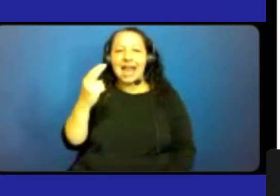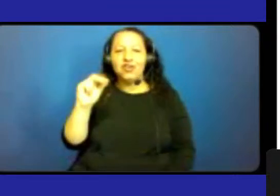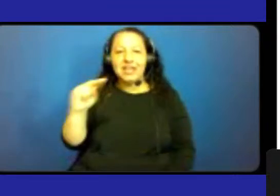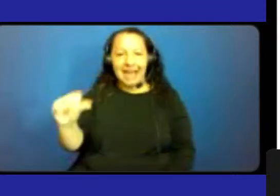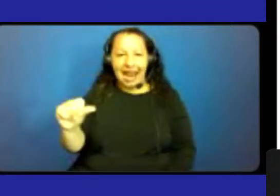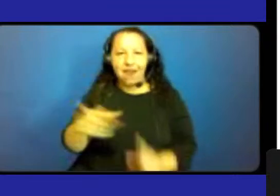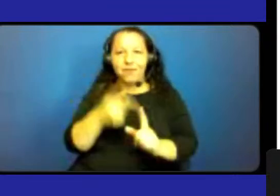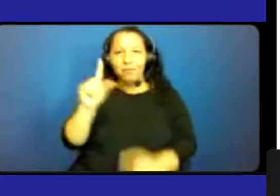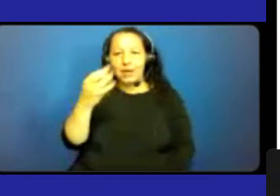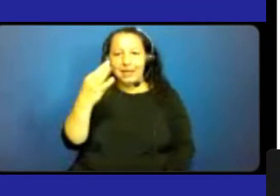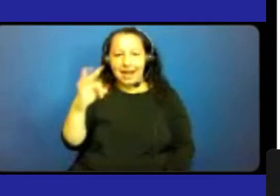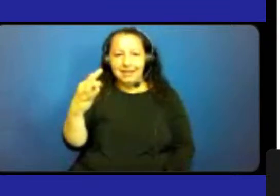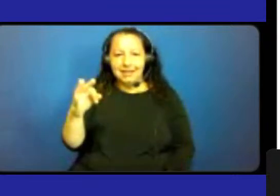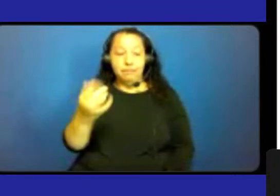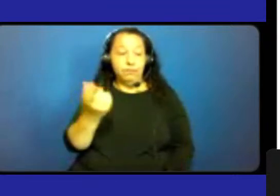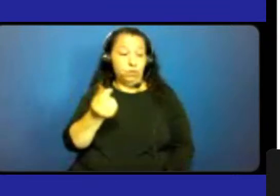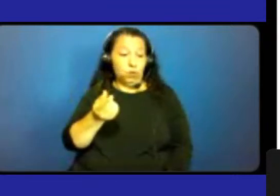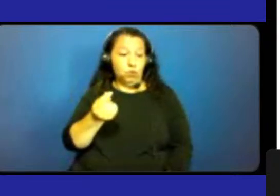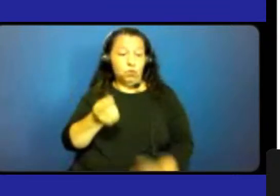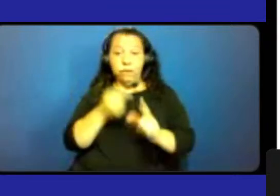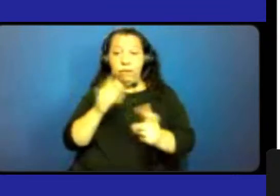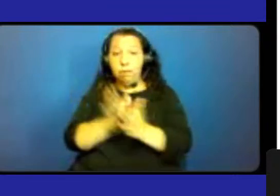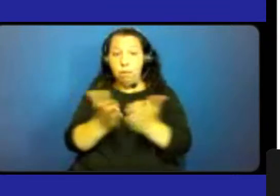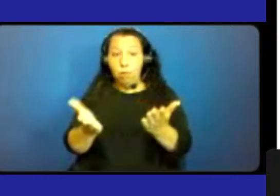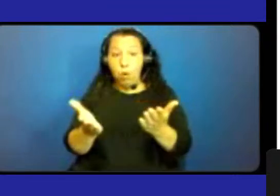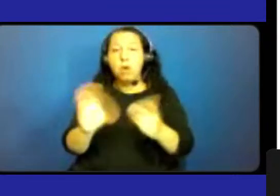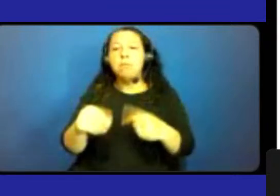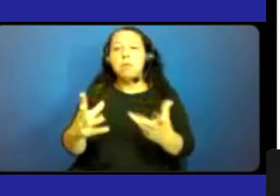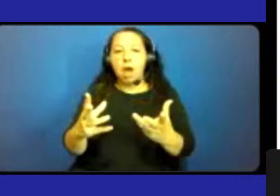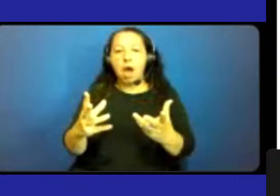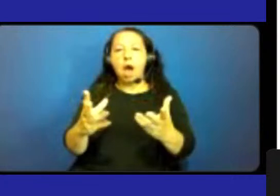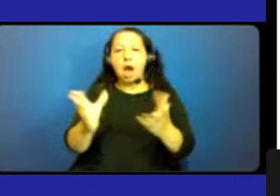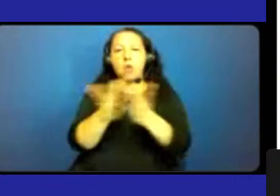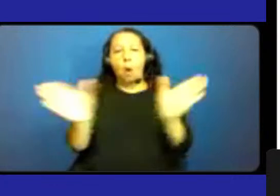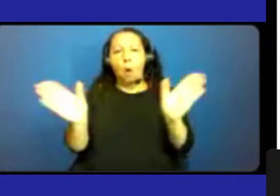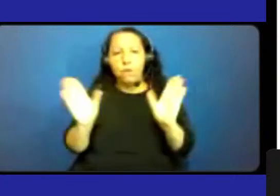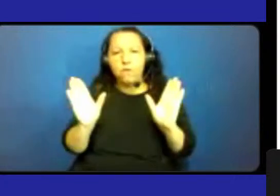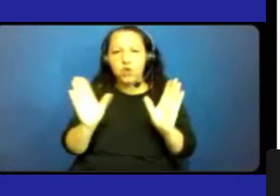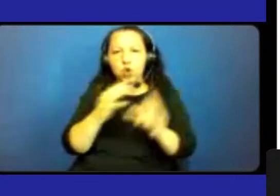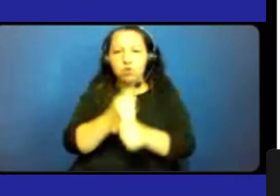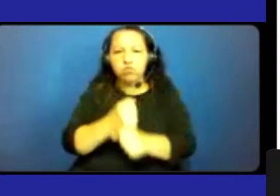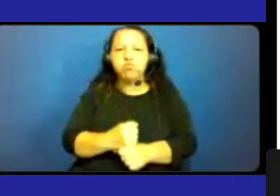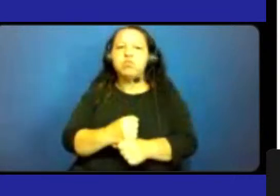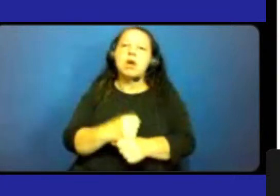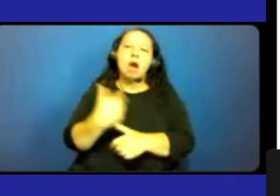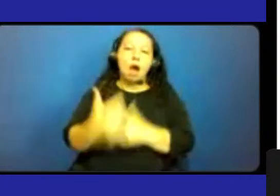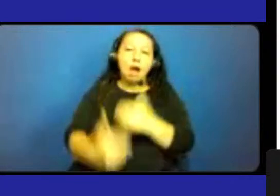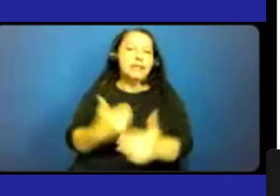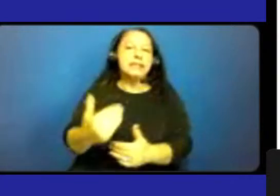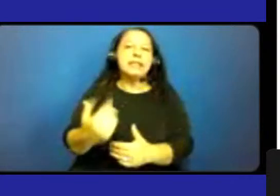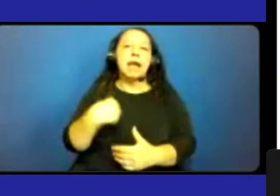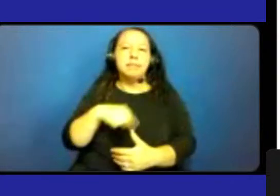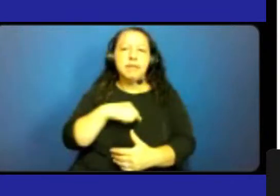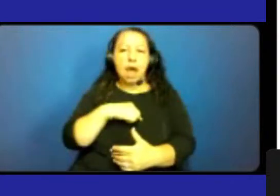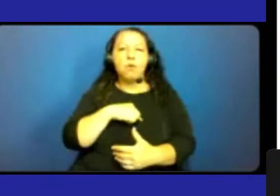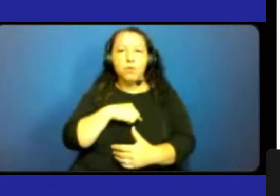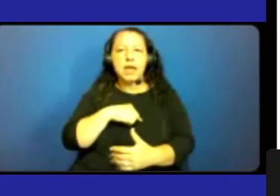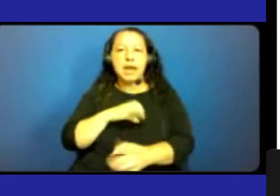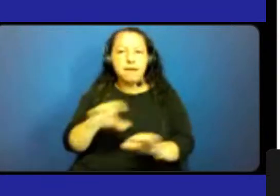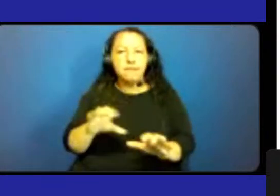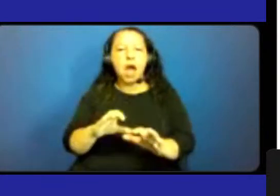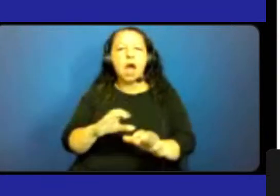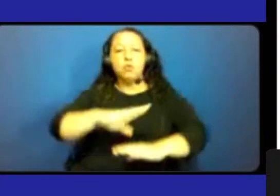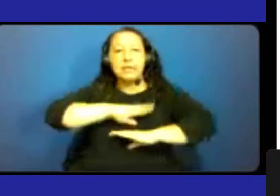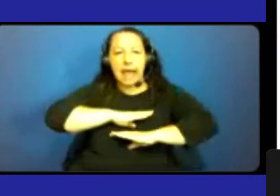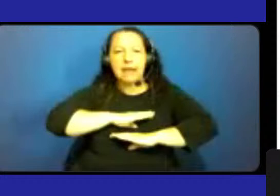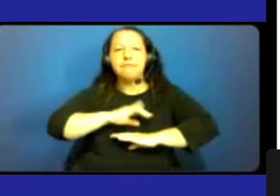we do in the book is give an overview of the steps that have been taken to meet those identified needs. And